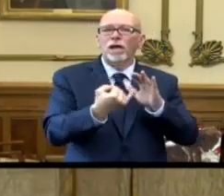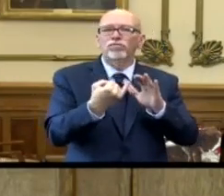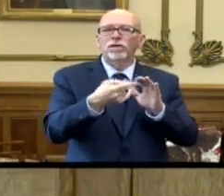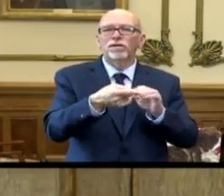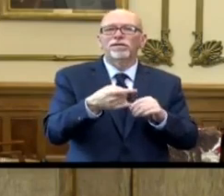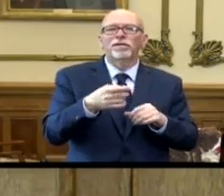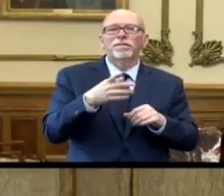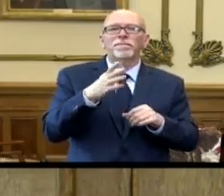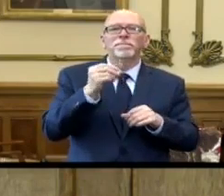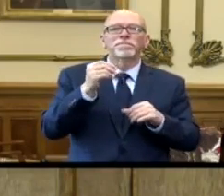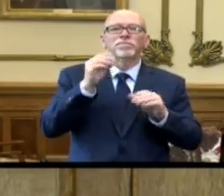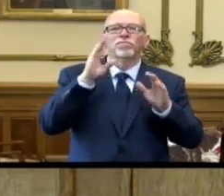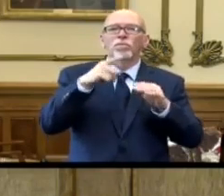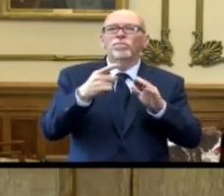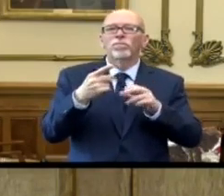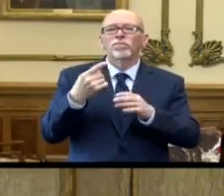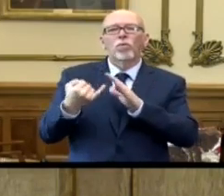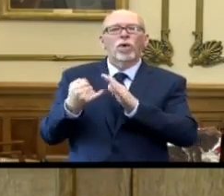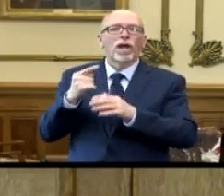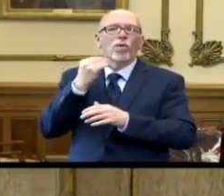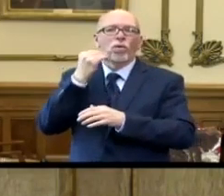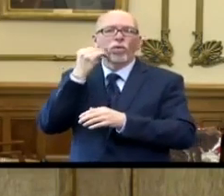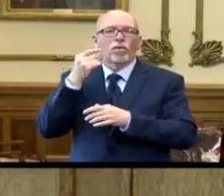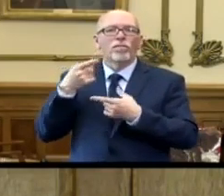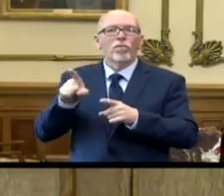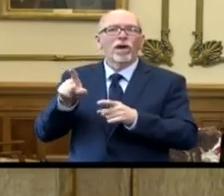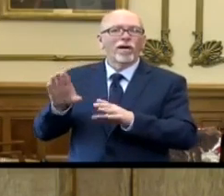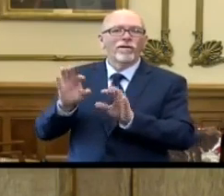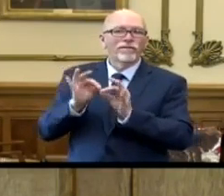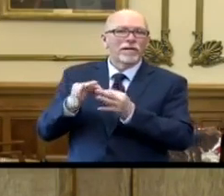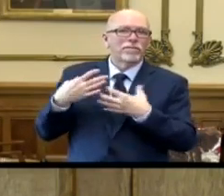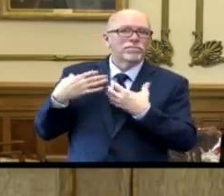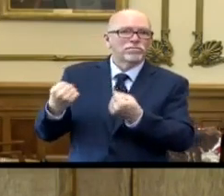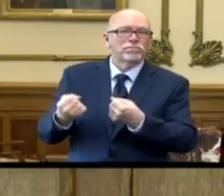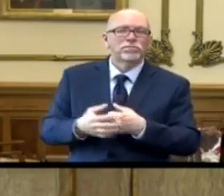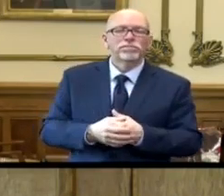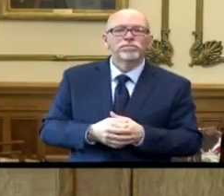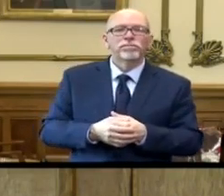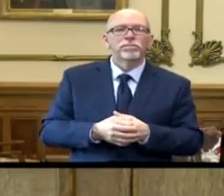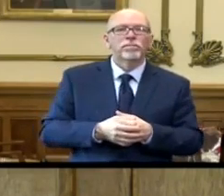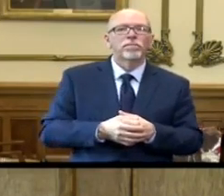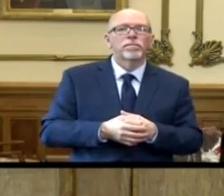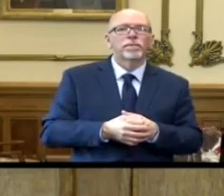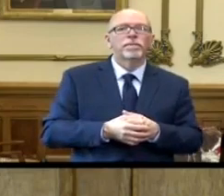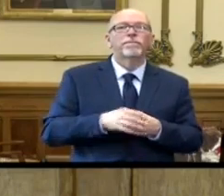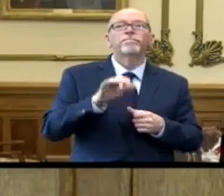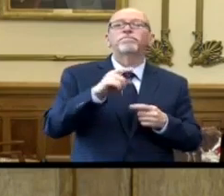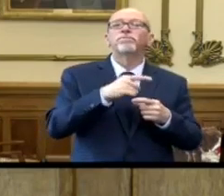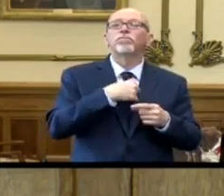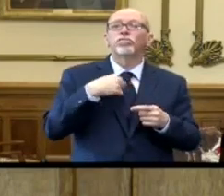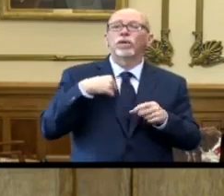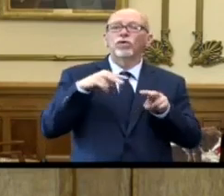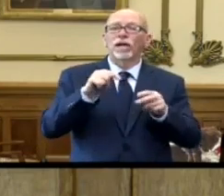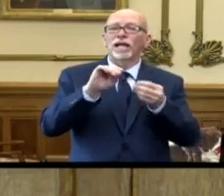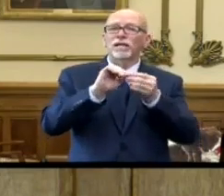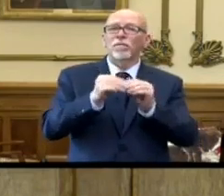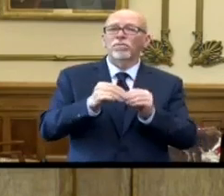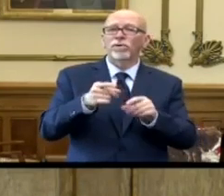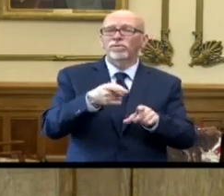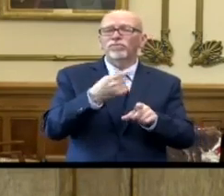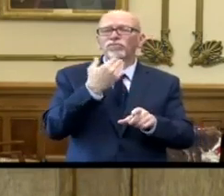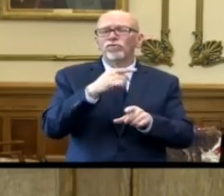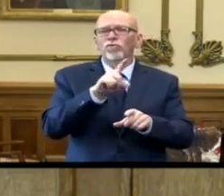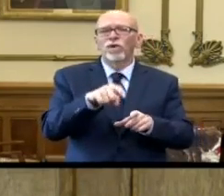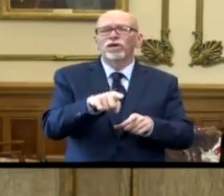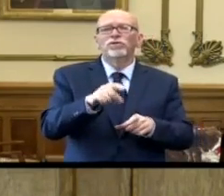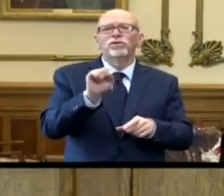isolated and hopefully quarantined at home while their loved one is getting better. When we look at numbers, I think, Sherry, that's a really